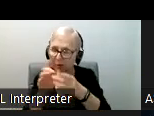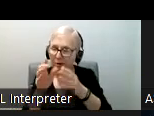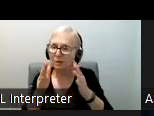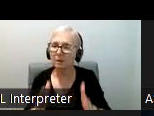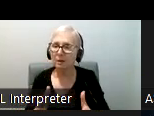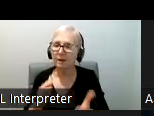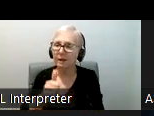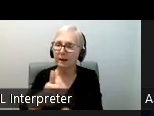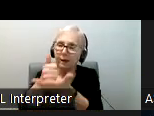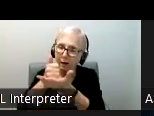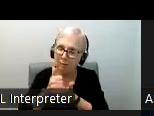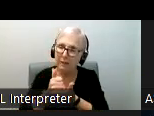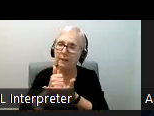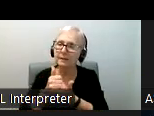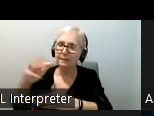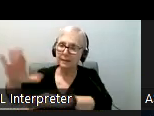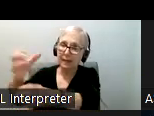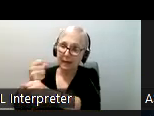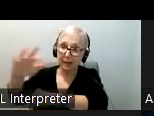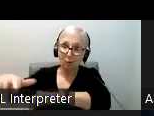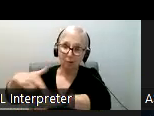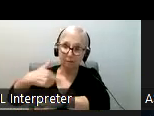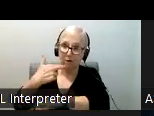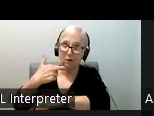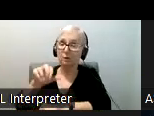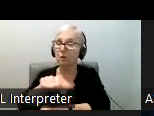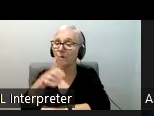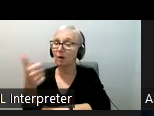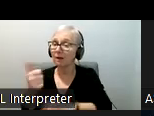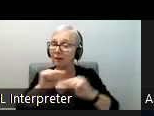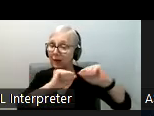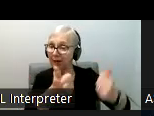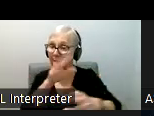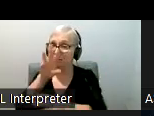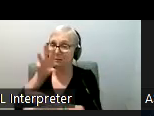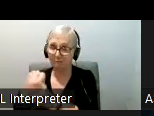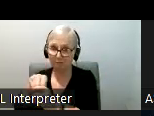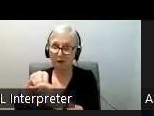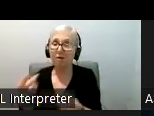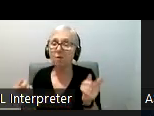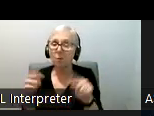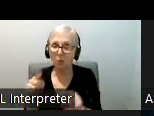on helping us get referrals or other agencies involved in situations where it seems appropriate as well.